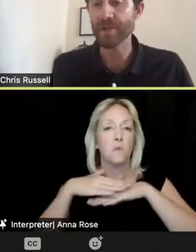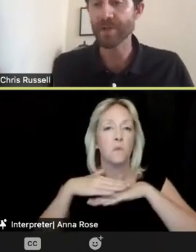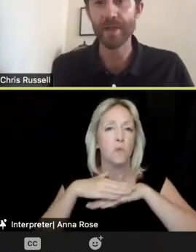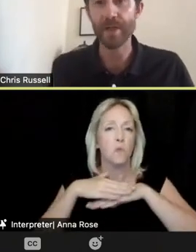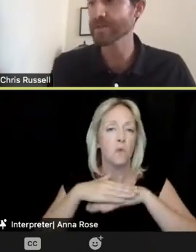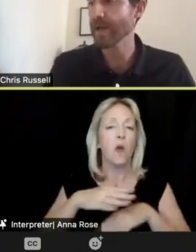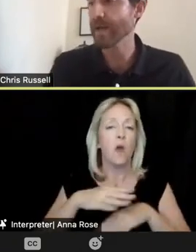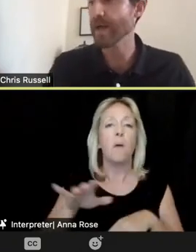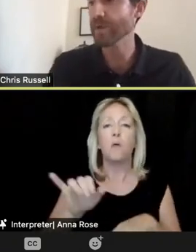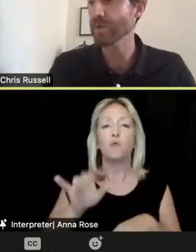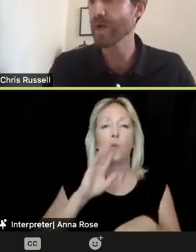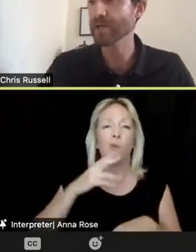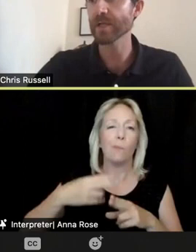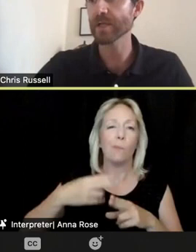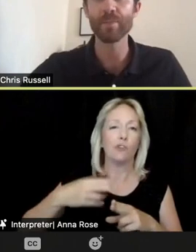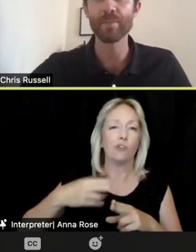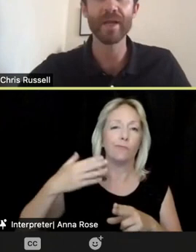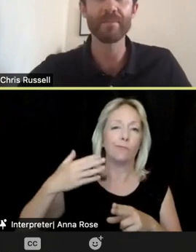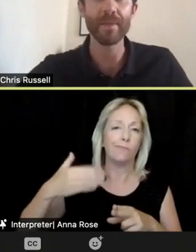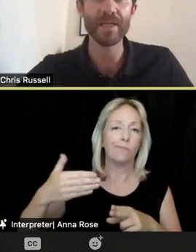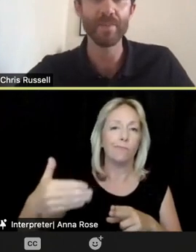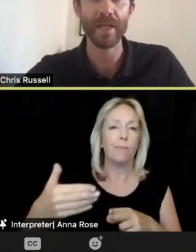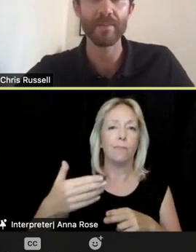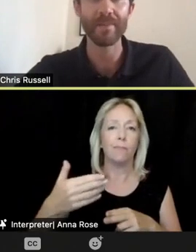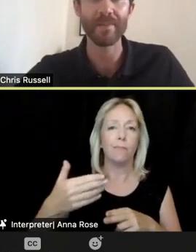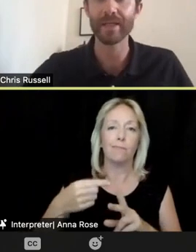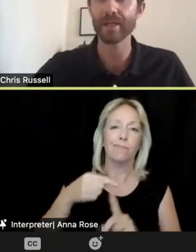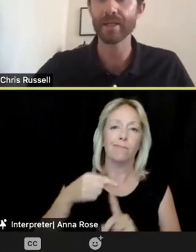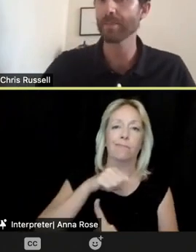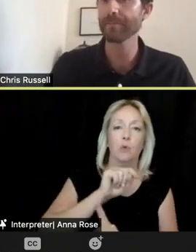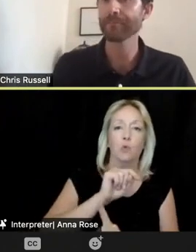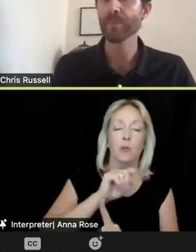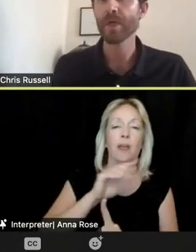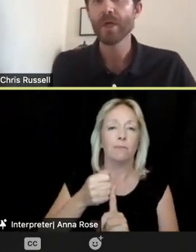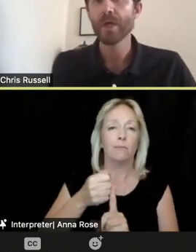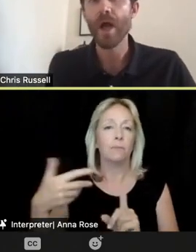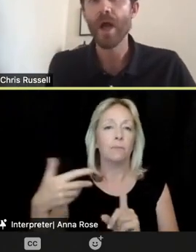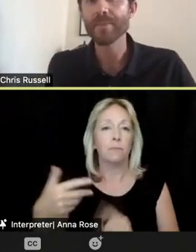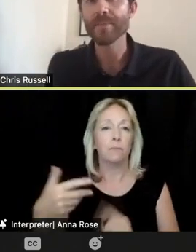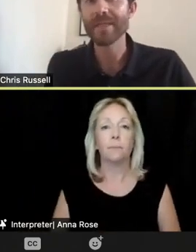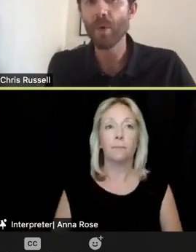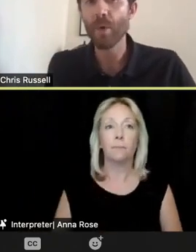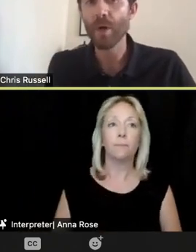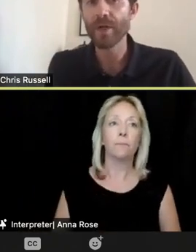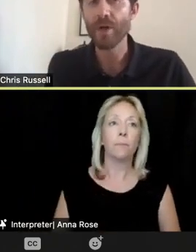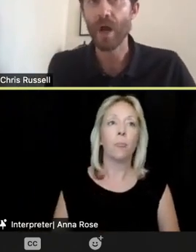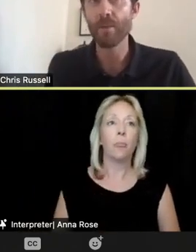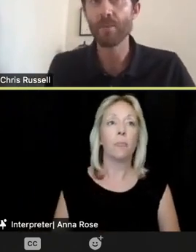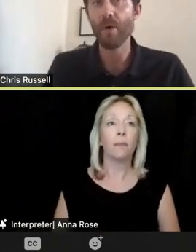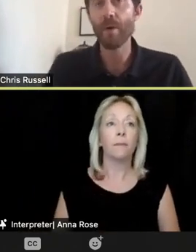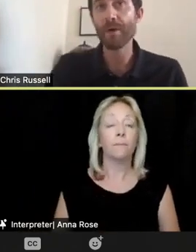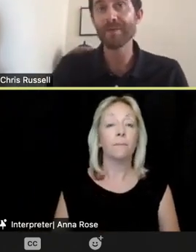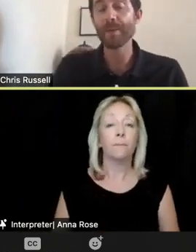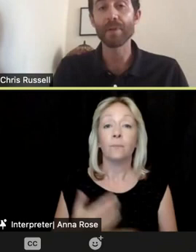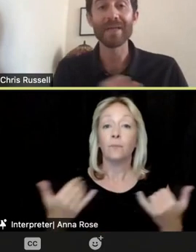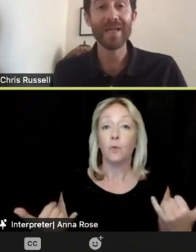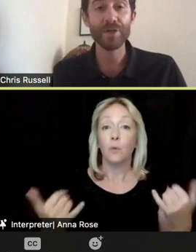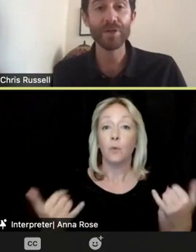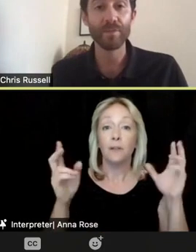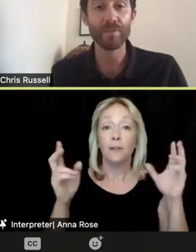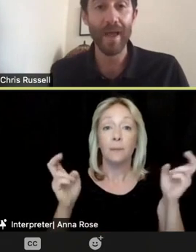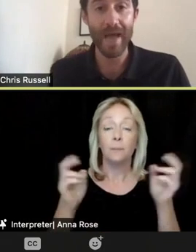of refer to things that we talked about a little bit and maybe explain them again a little bit. Today, we're going to talk more about